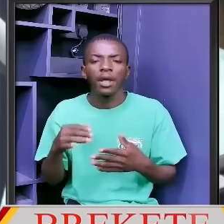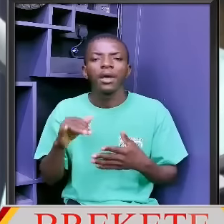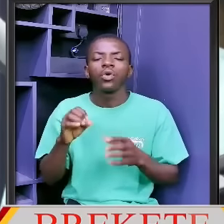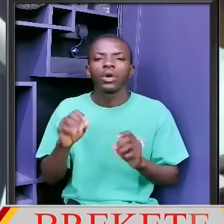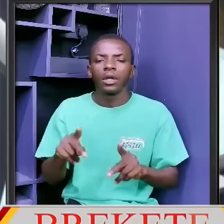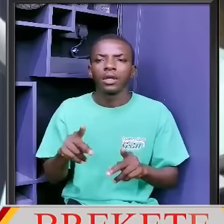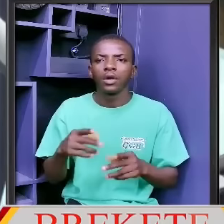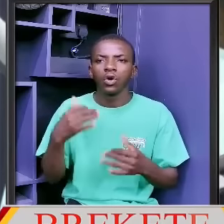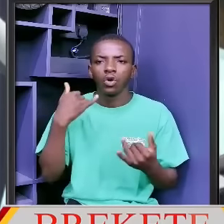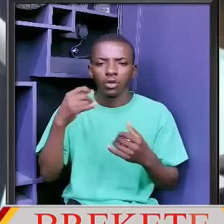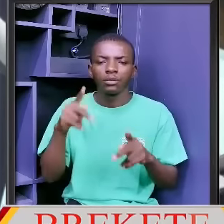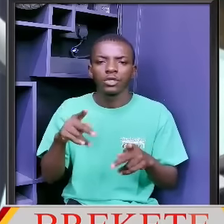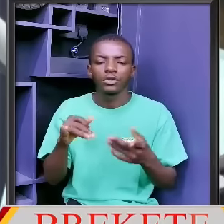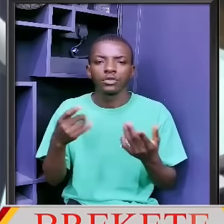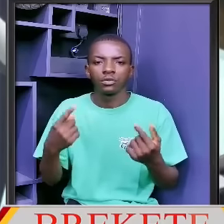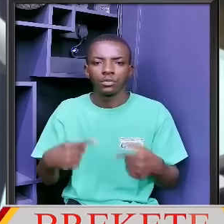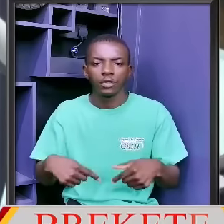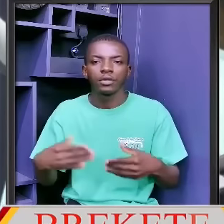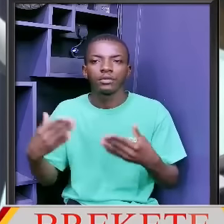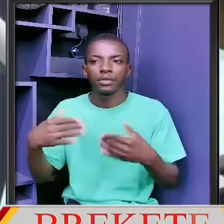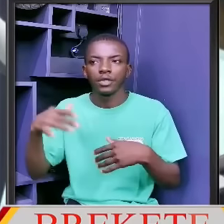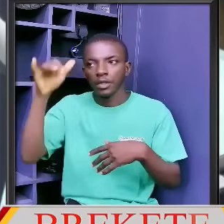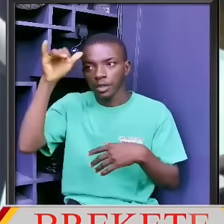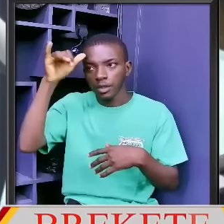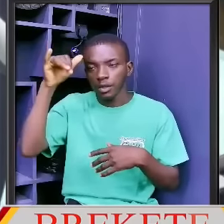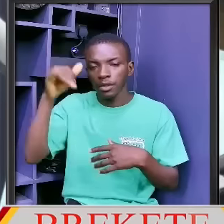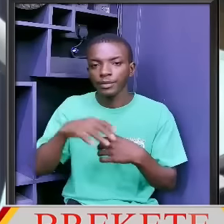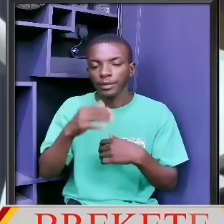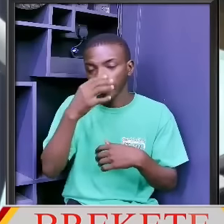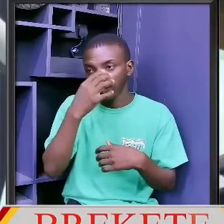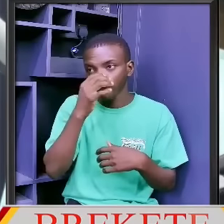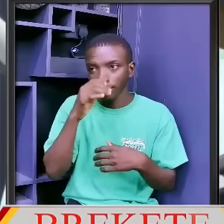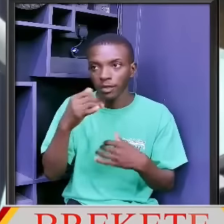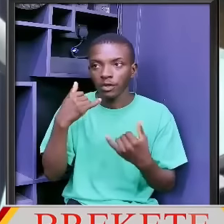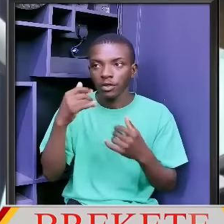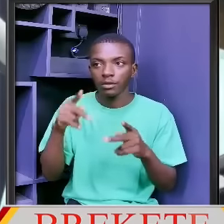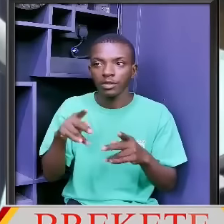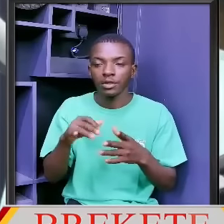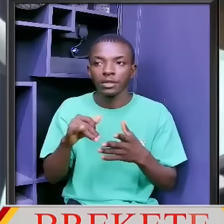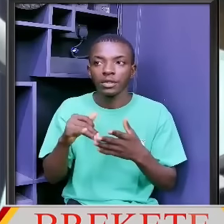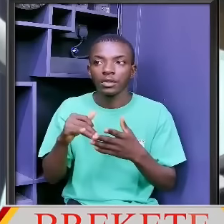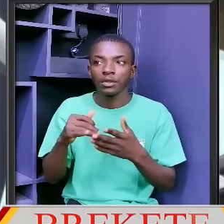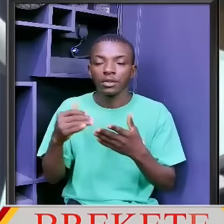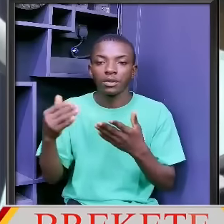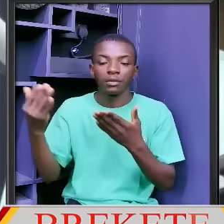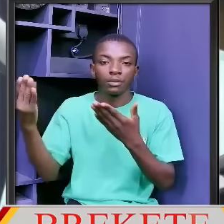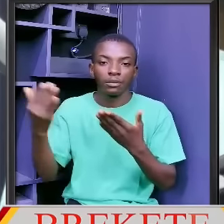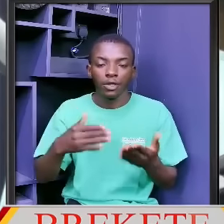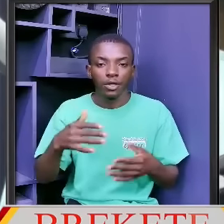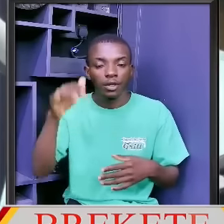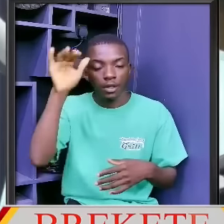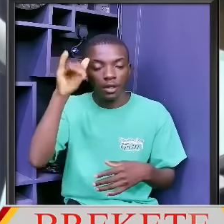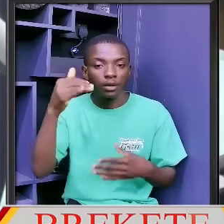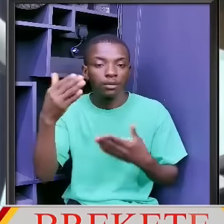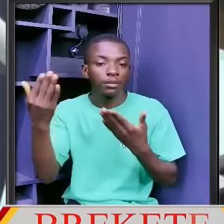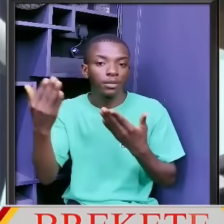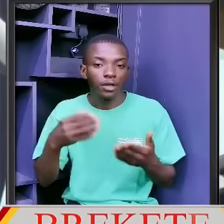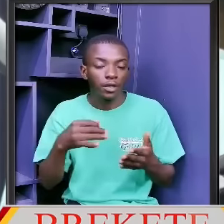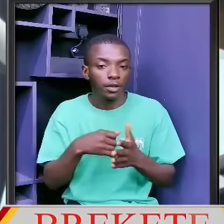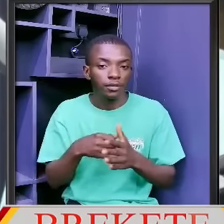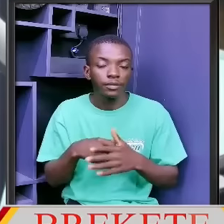will call the person to bring the cow. As I call the person now bring the cow. As he bring